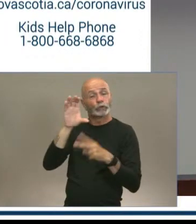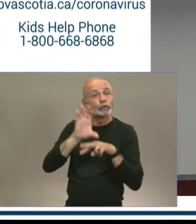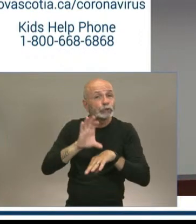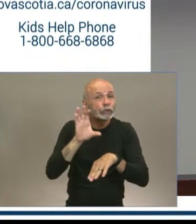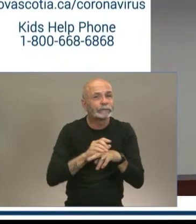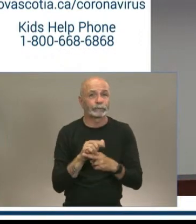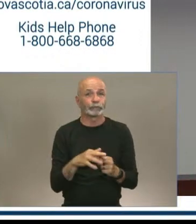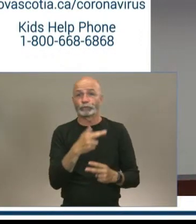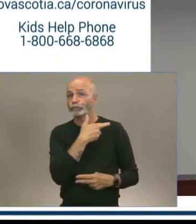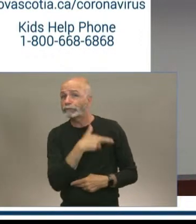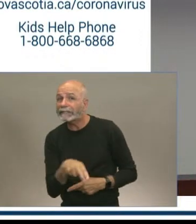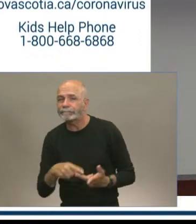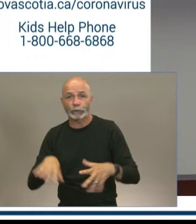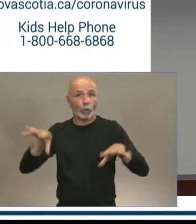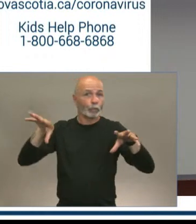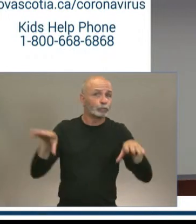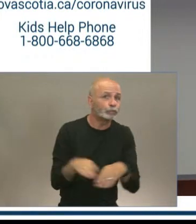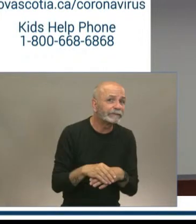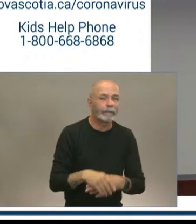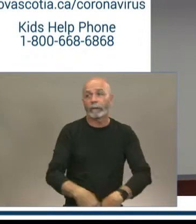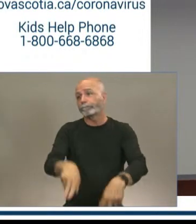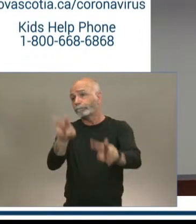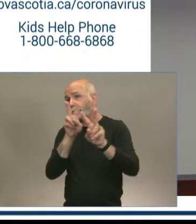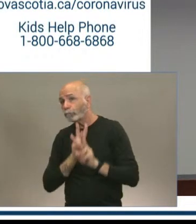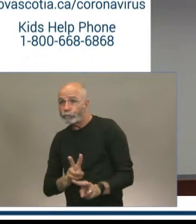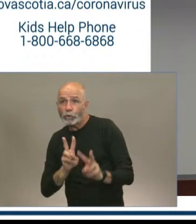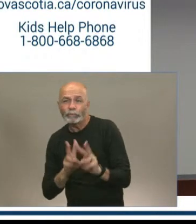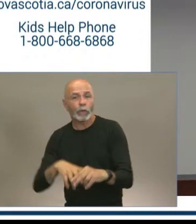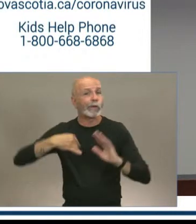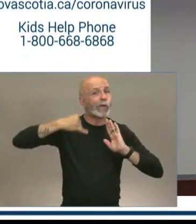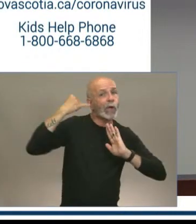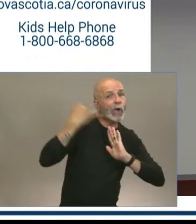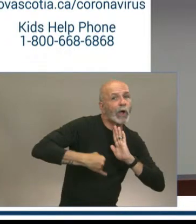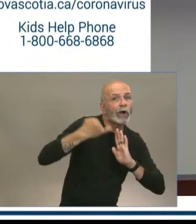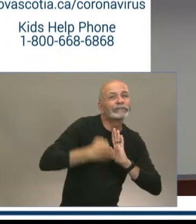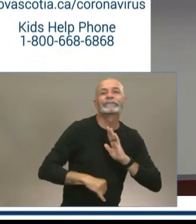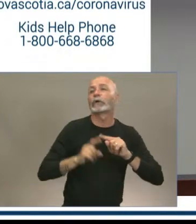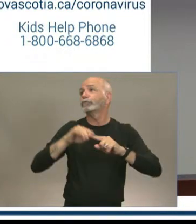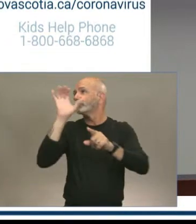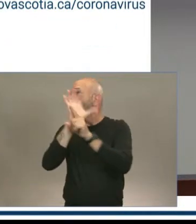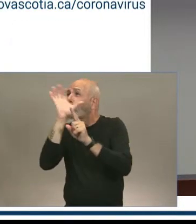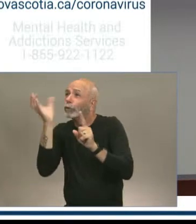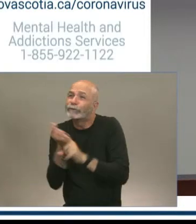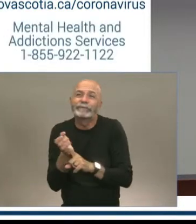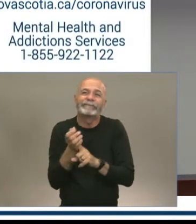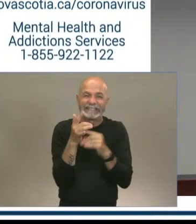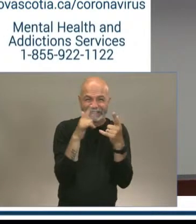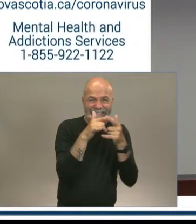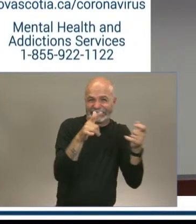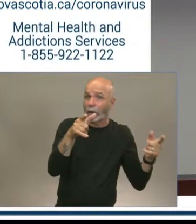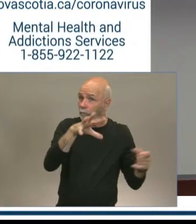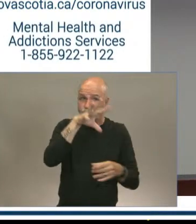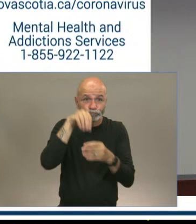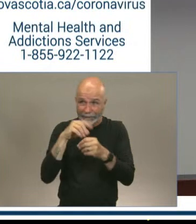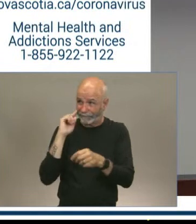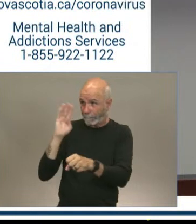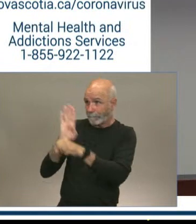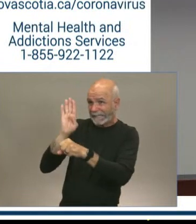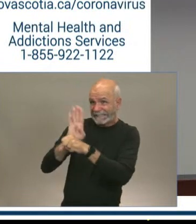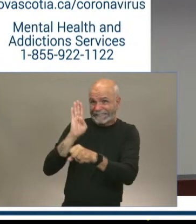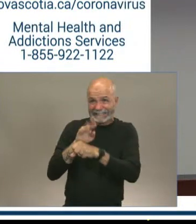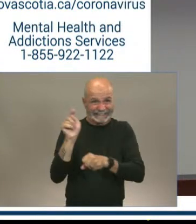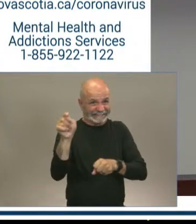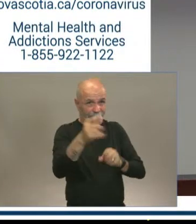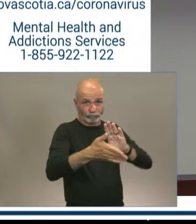special events, and arts and culture events that are run by a recognized business or organization can now have